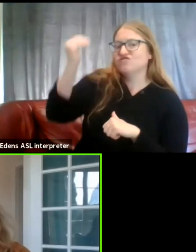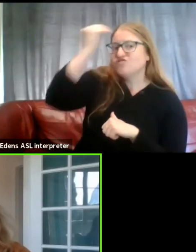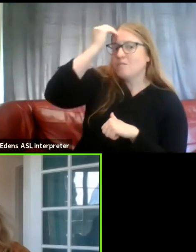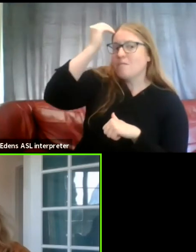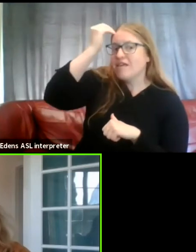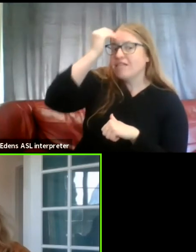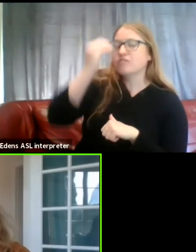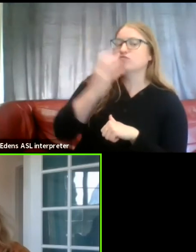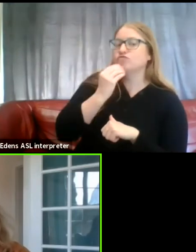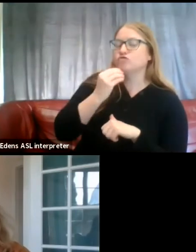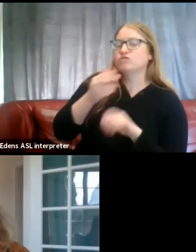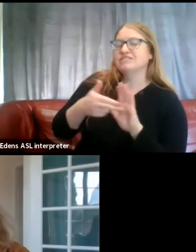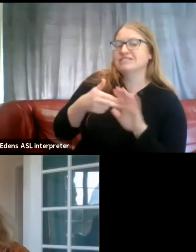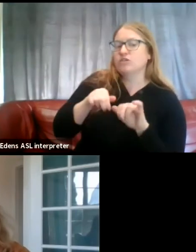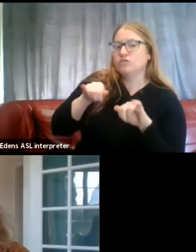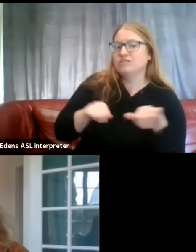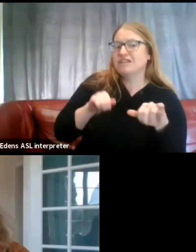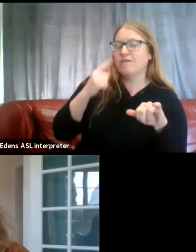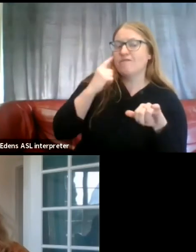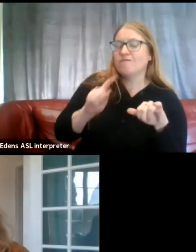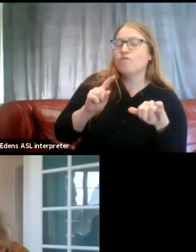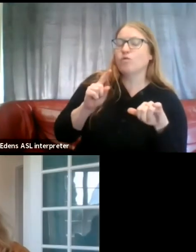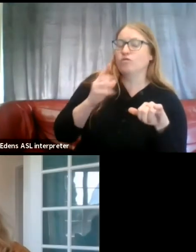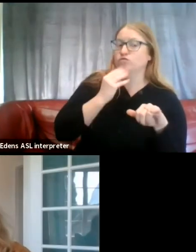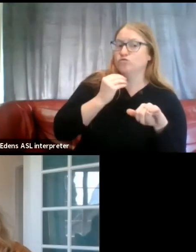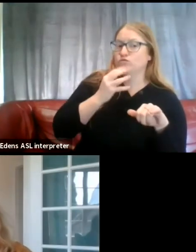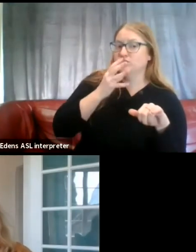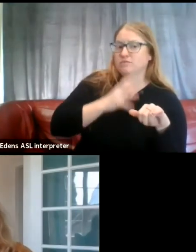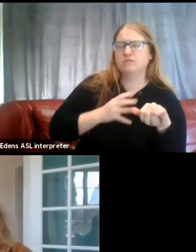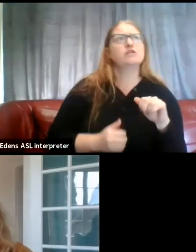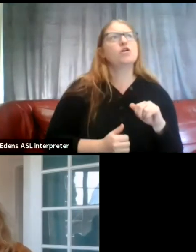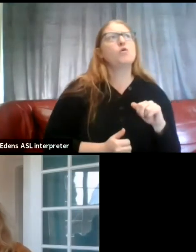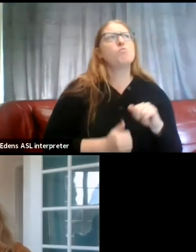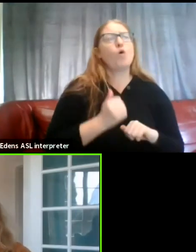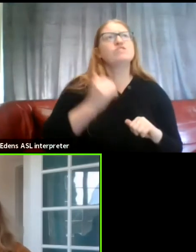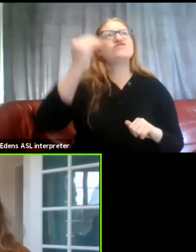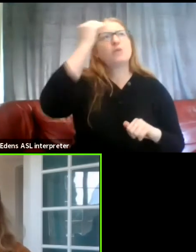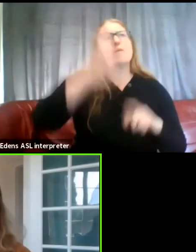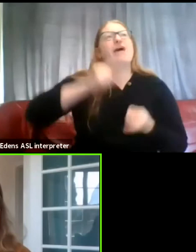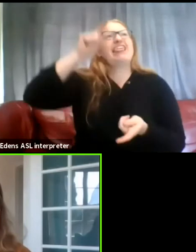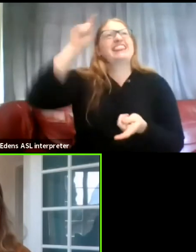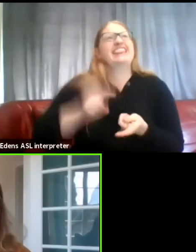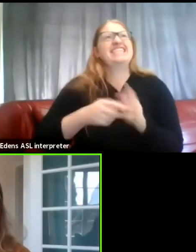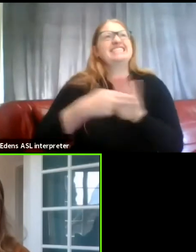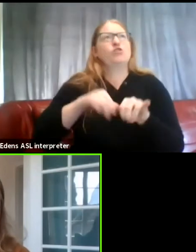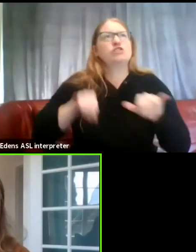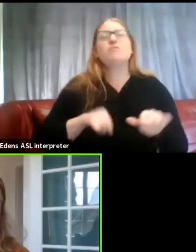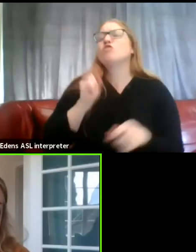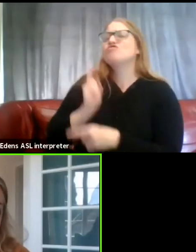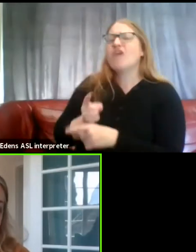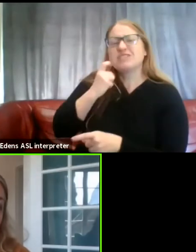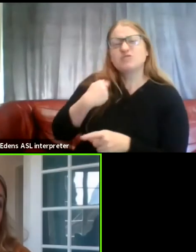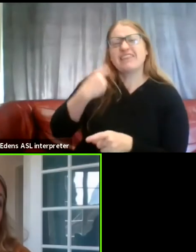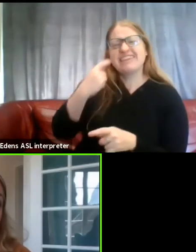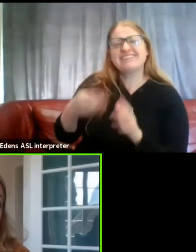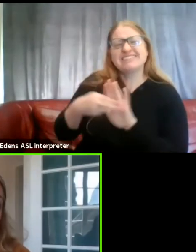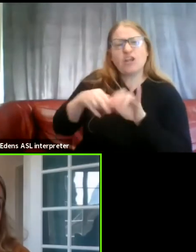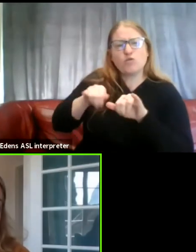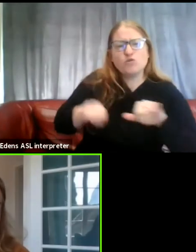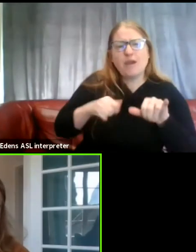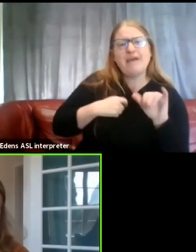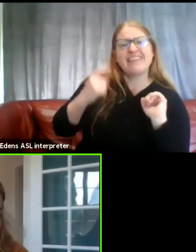characters? The most familiar but least stereotyped? So I guess when we talk about stereotypes, I think of Jap, I think